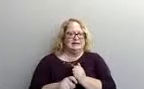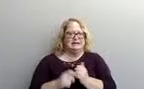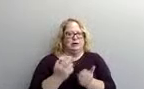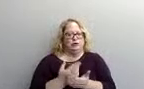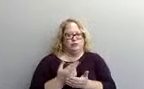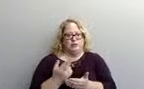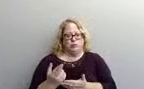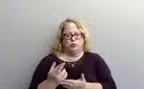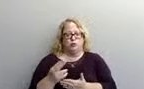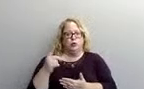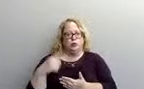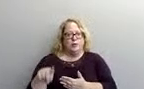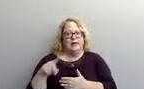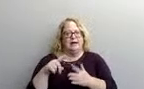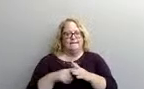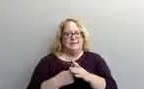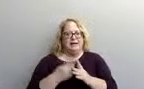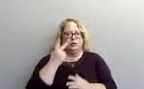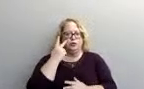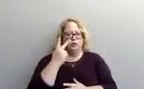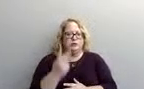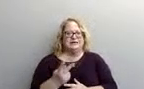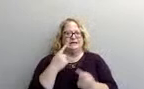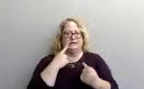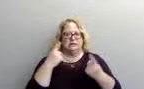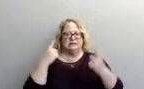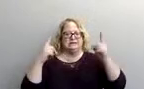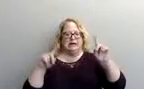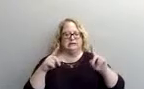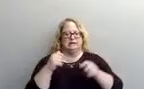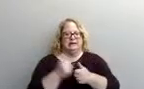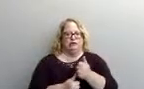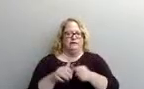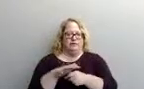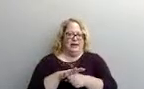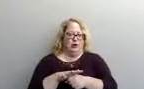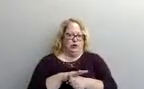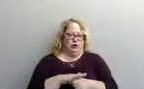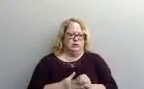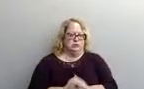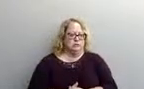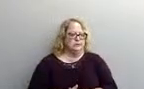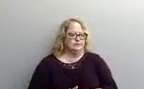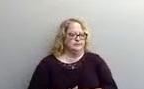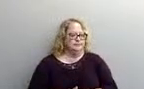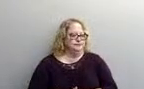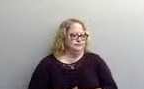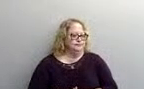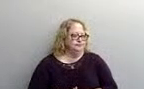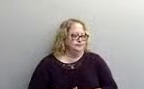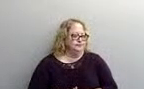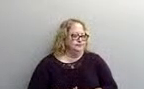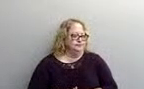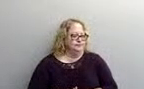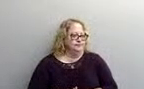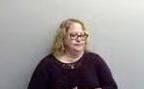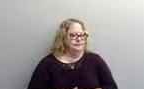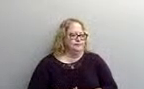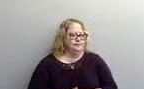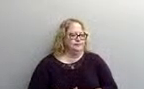necessary resources so that they can begin to see success in each of those areas. Next slide.